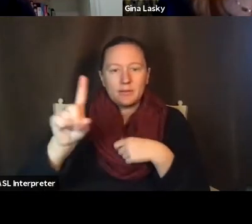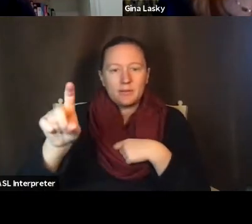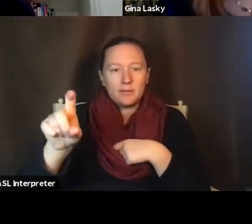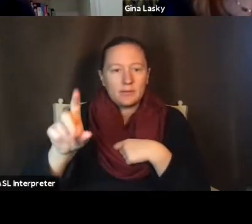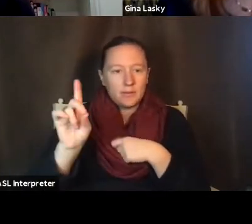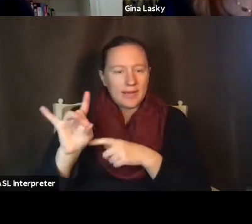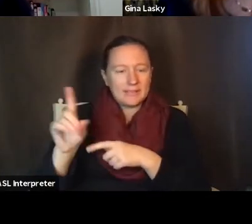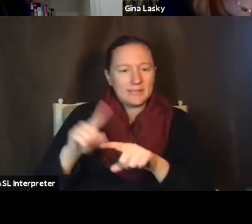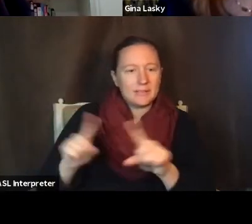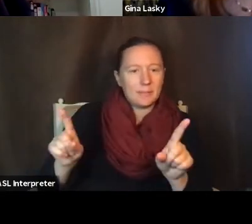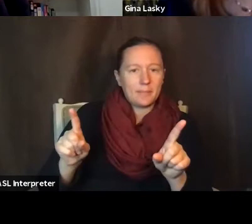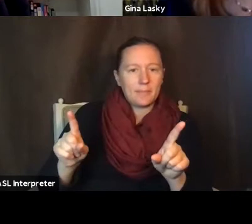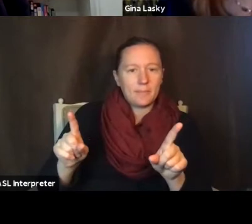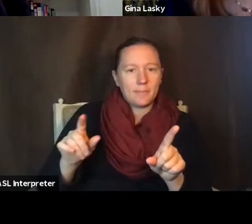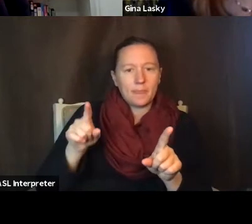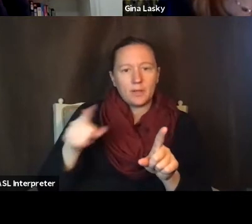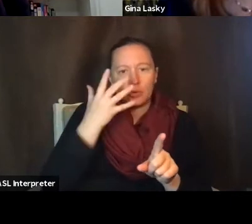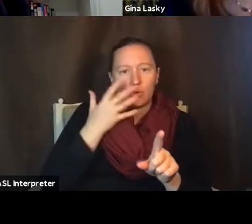I did, but Gina, you look frozen. Okay, so